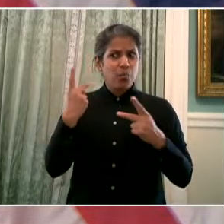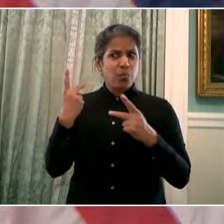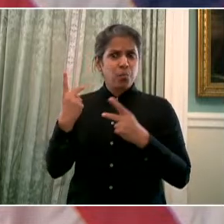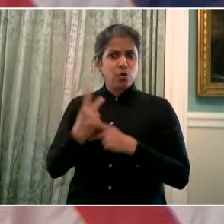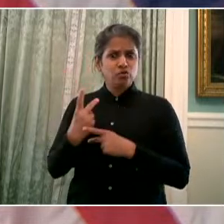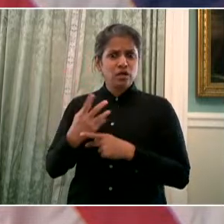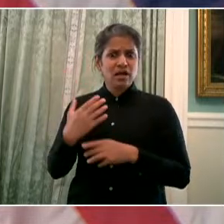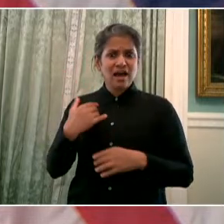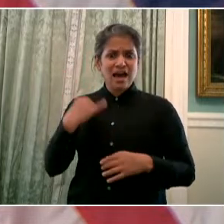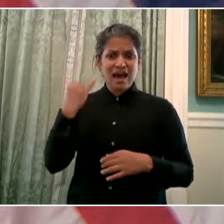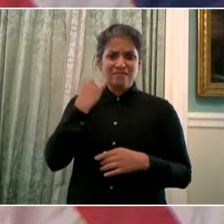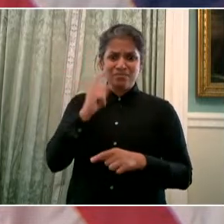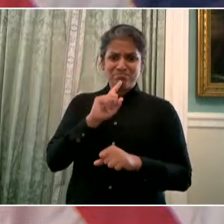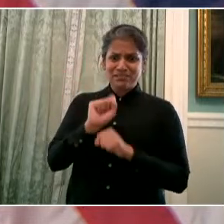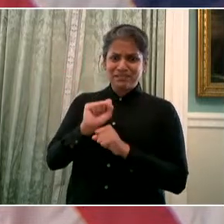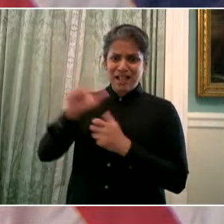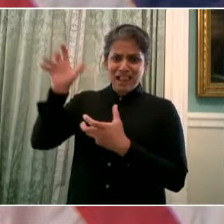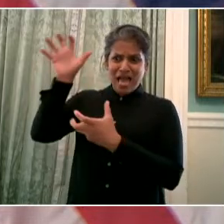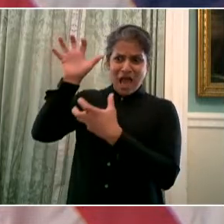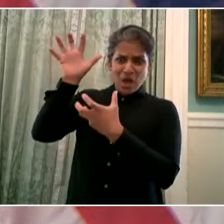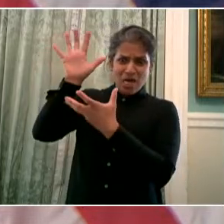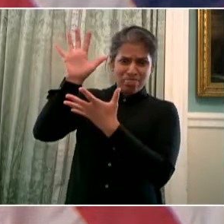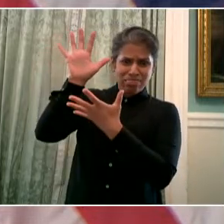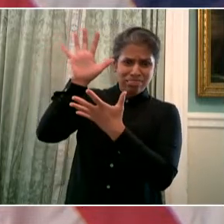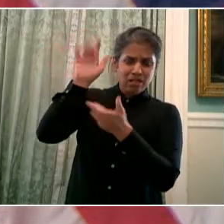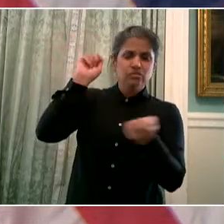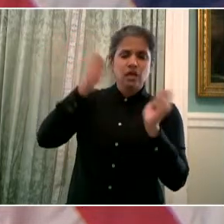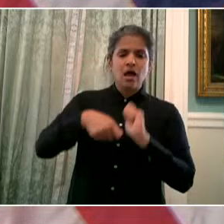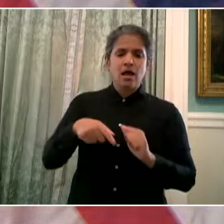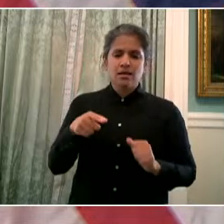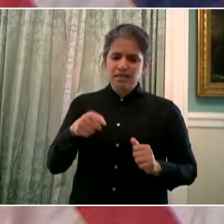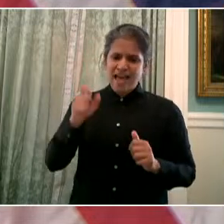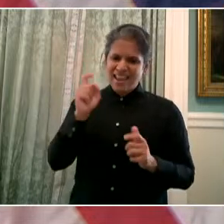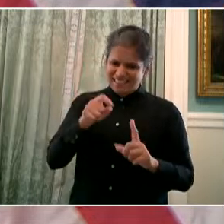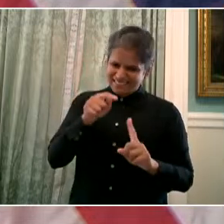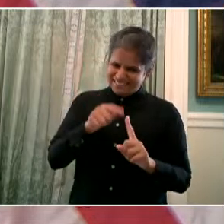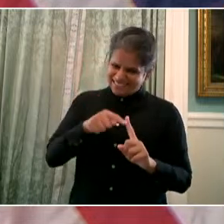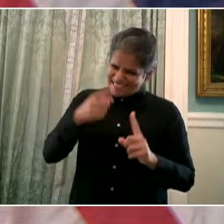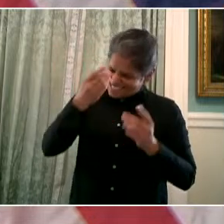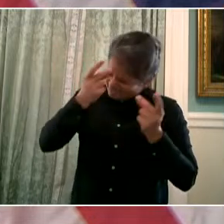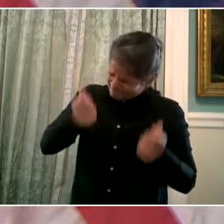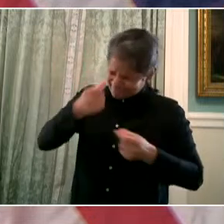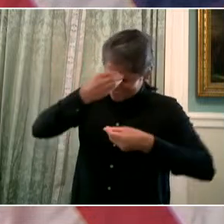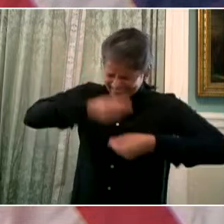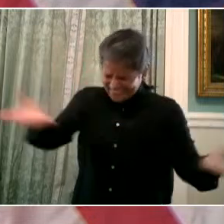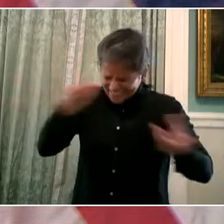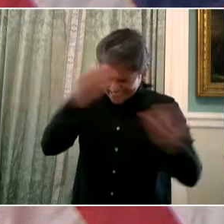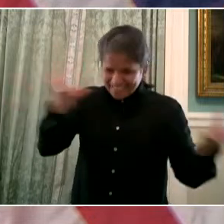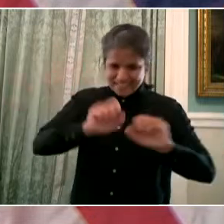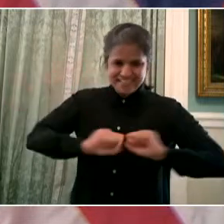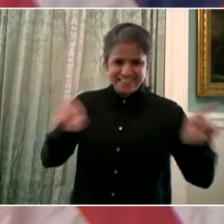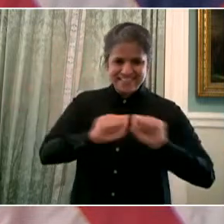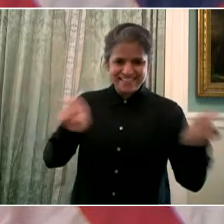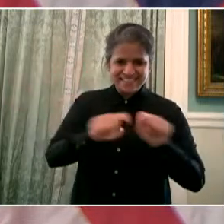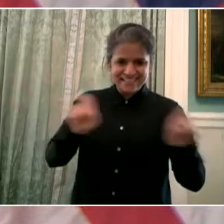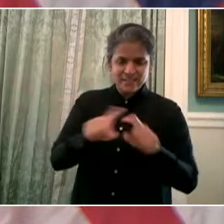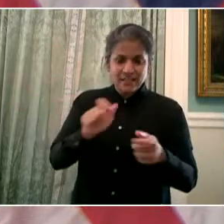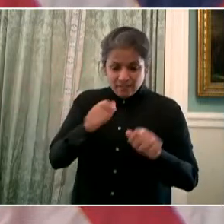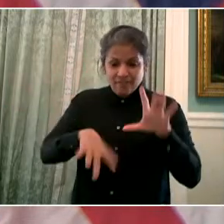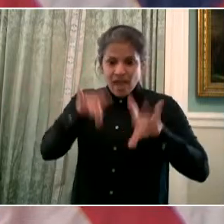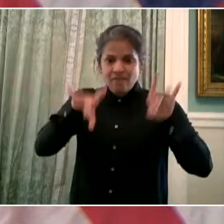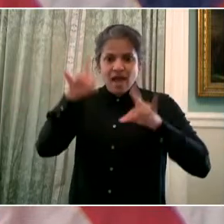that's going to be the primary way, one of the primary ways that you can find that information. You can also go to the health site. You can go to the air